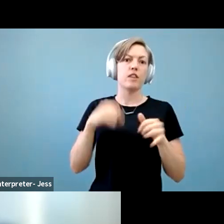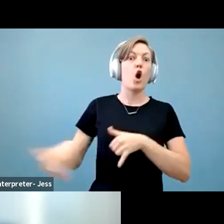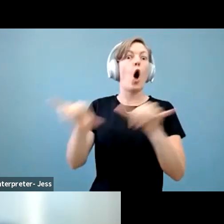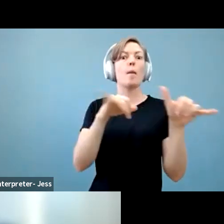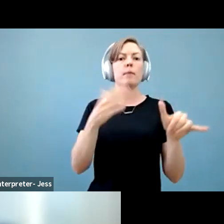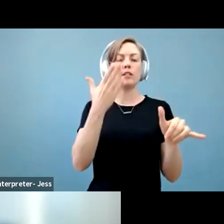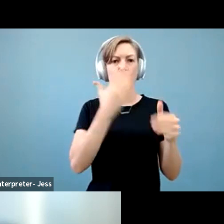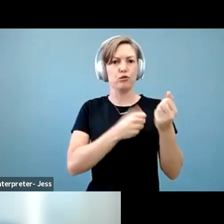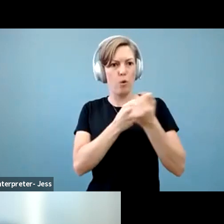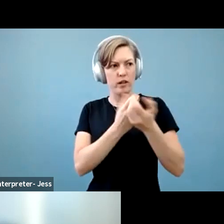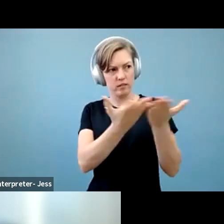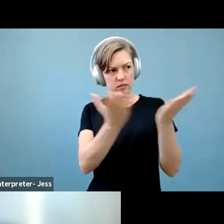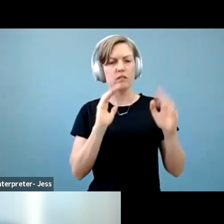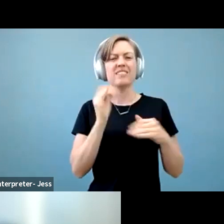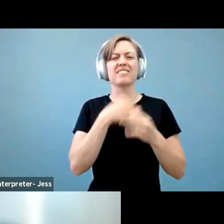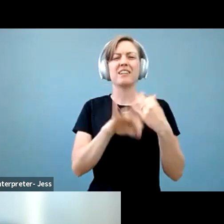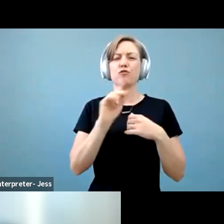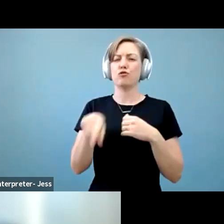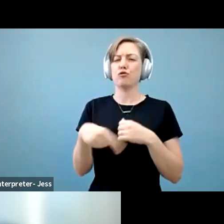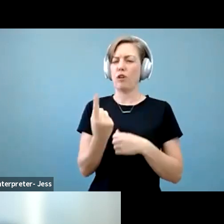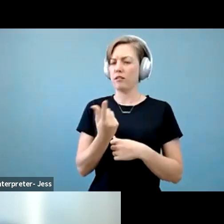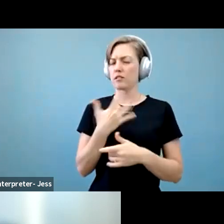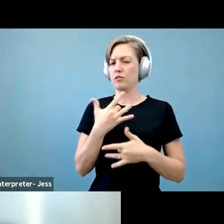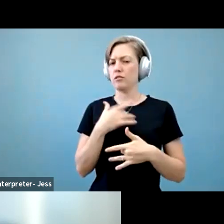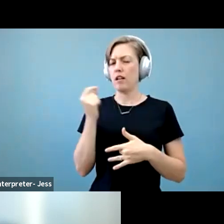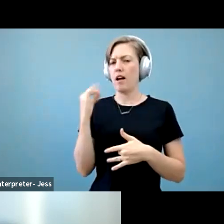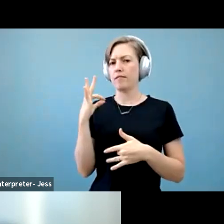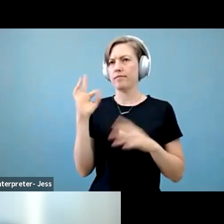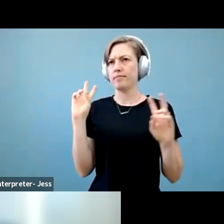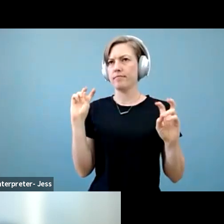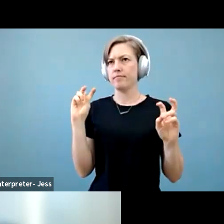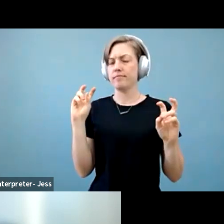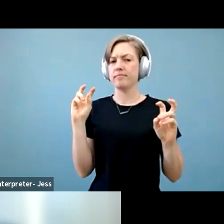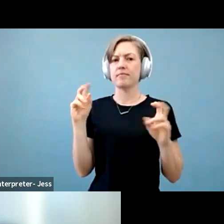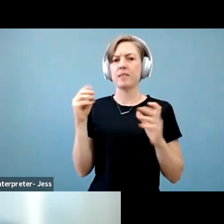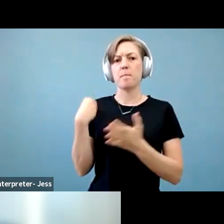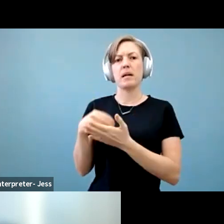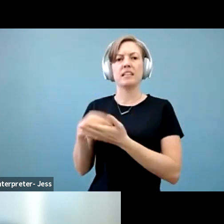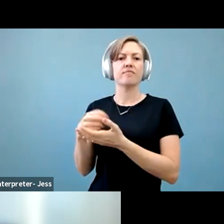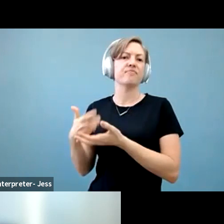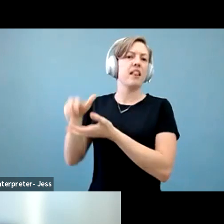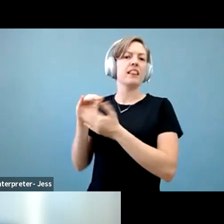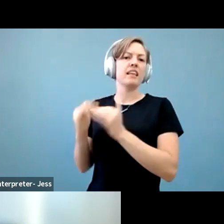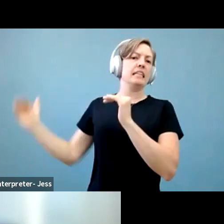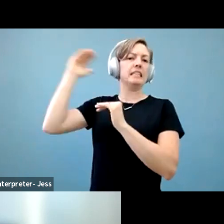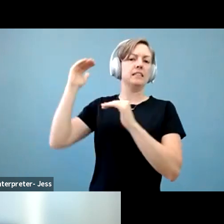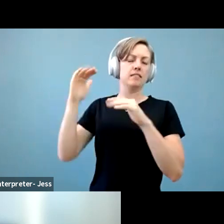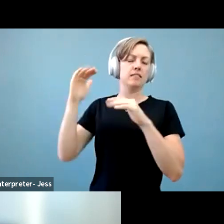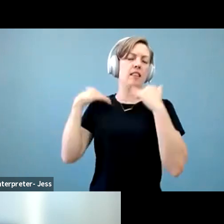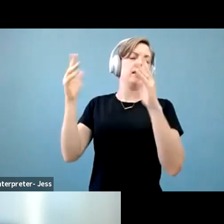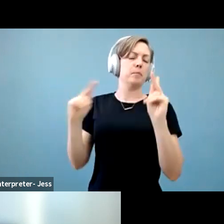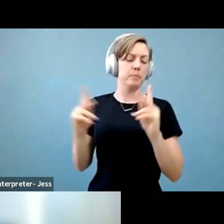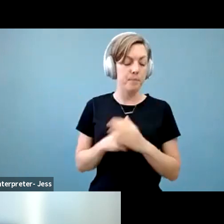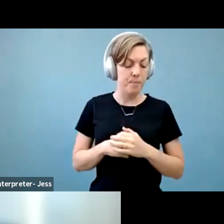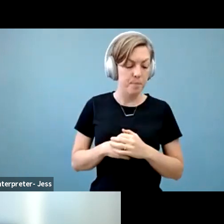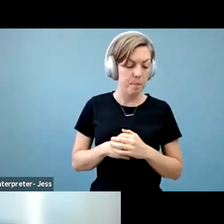rather than the concerns of sort of the moneyed elite kind of thing, right? And so I